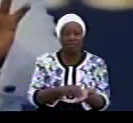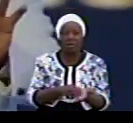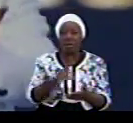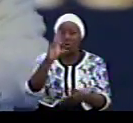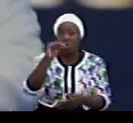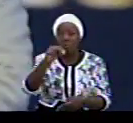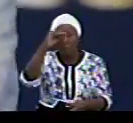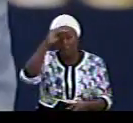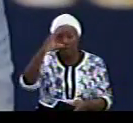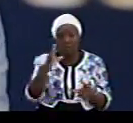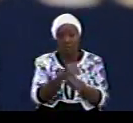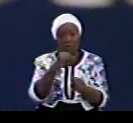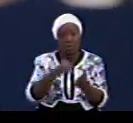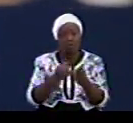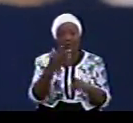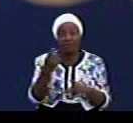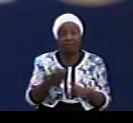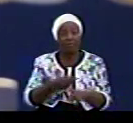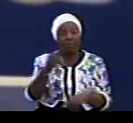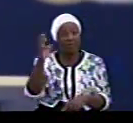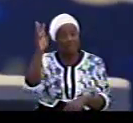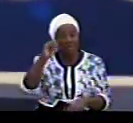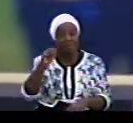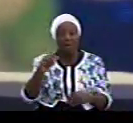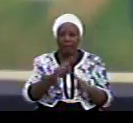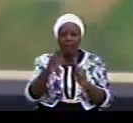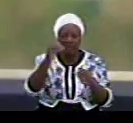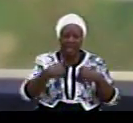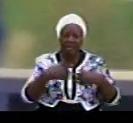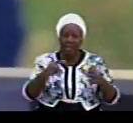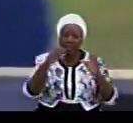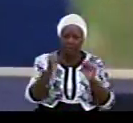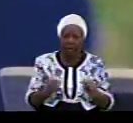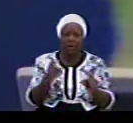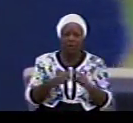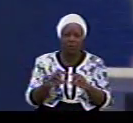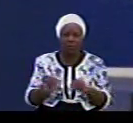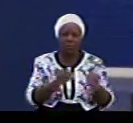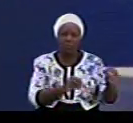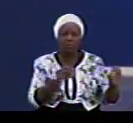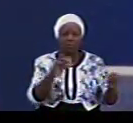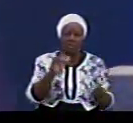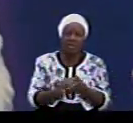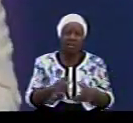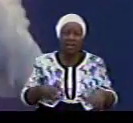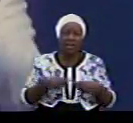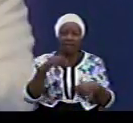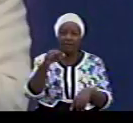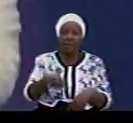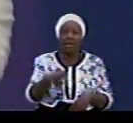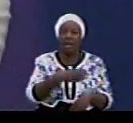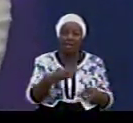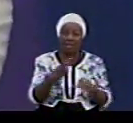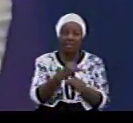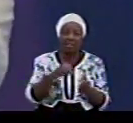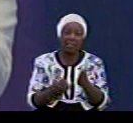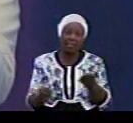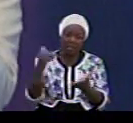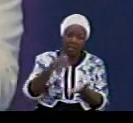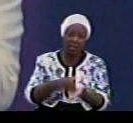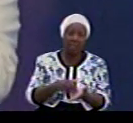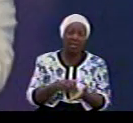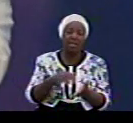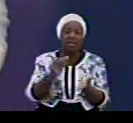took it from him, but he had the power to lay that life down and to take it again. That was